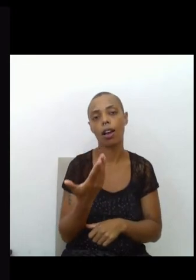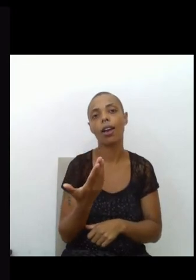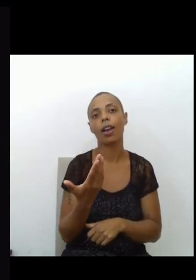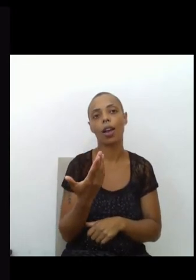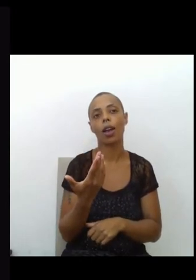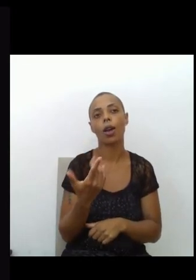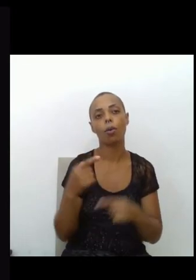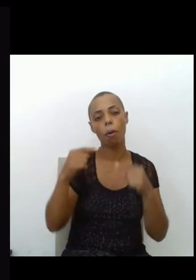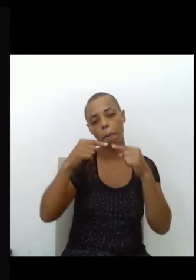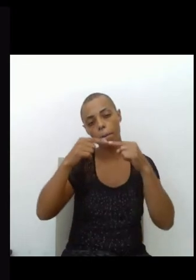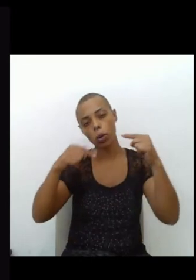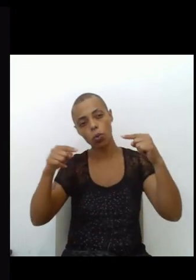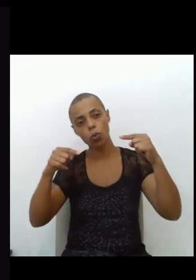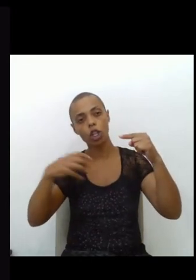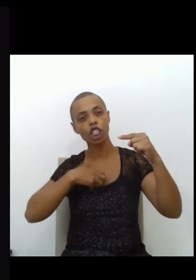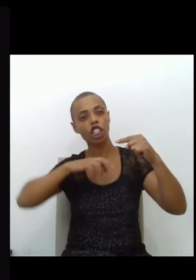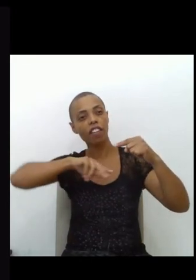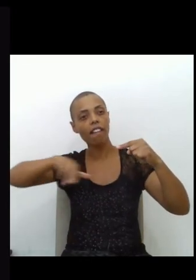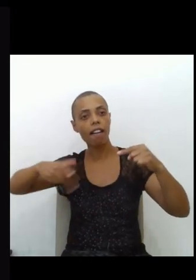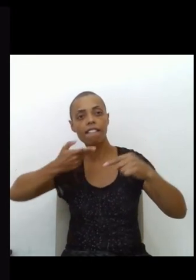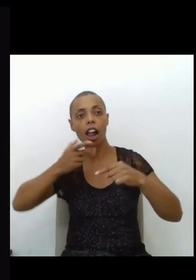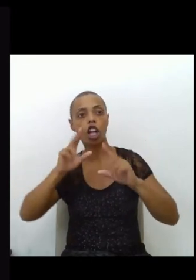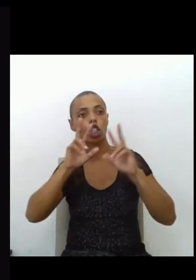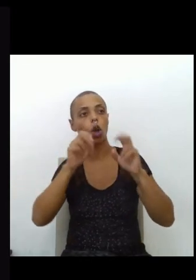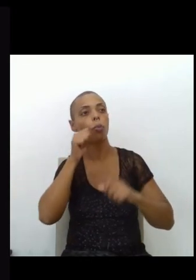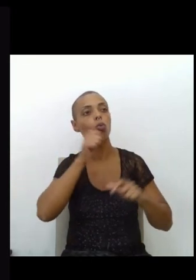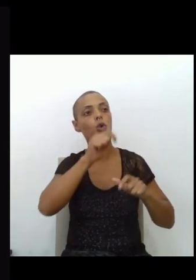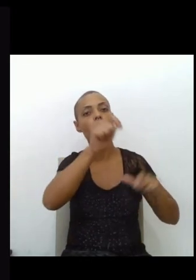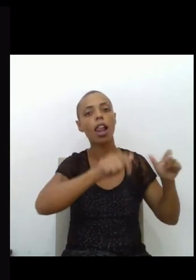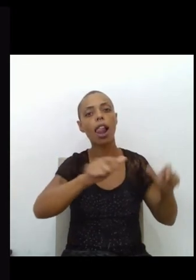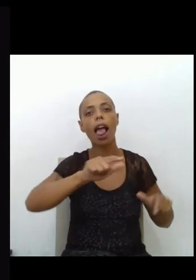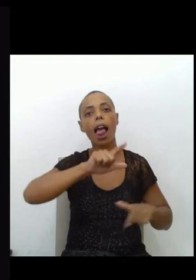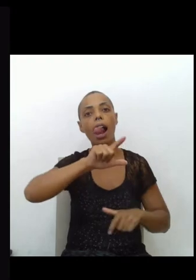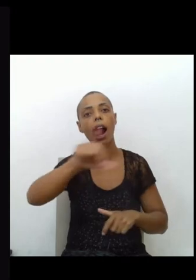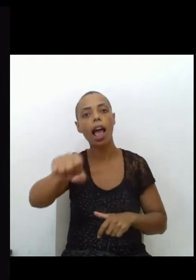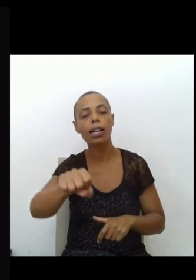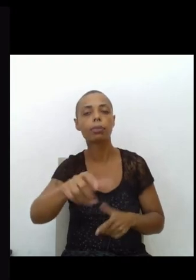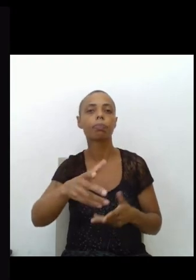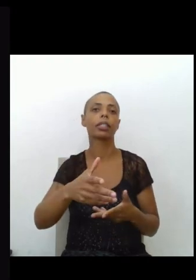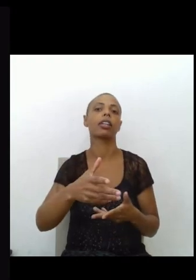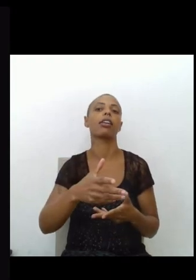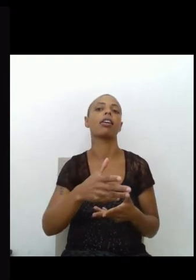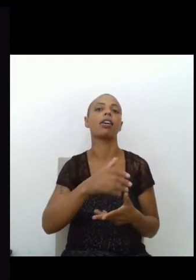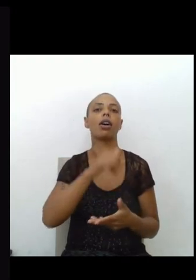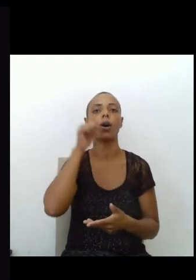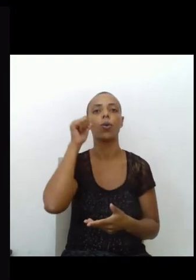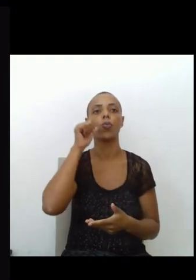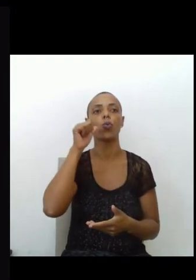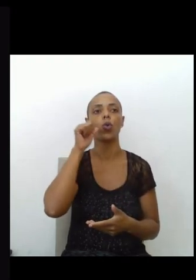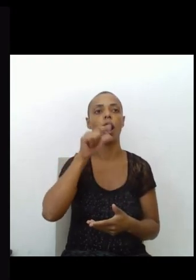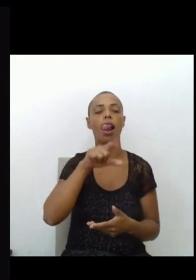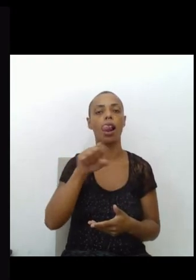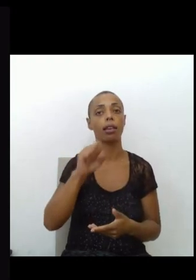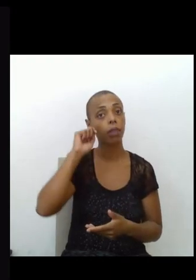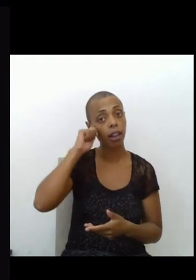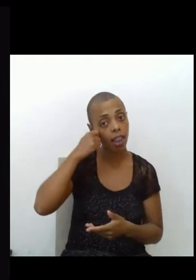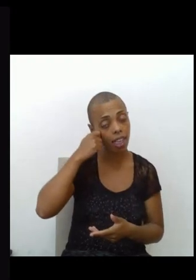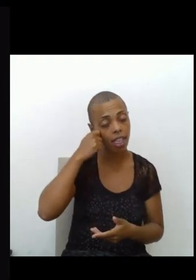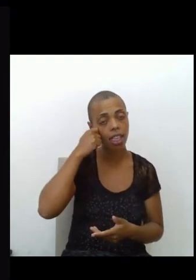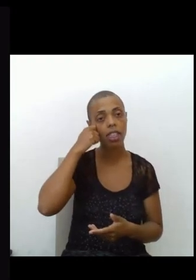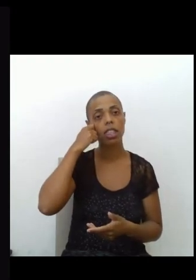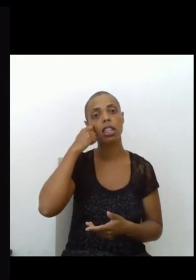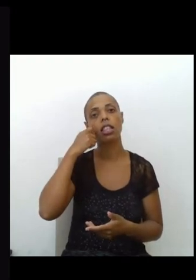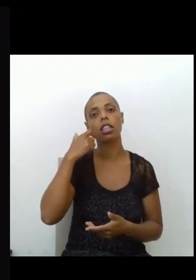lesbian women black lesbian women um and seeing what other figures come up